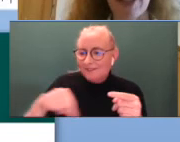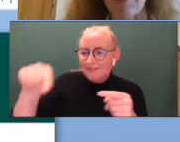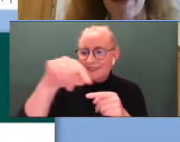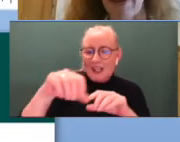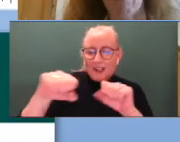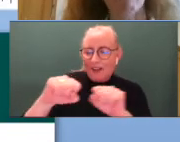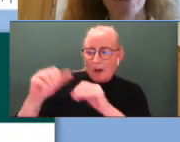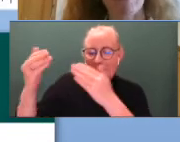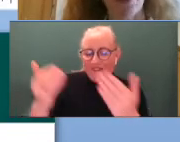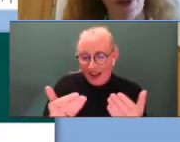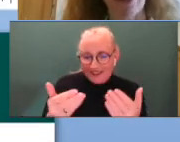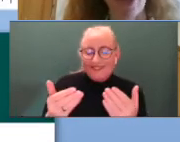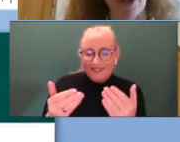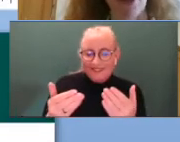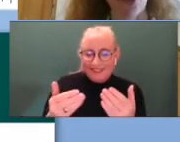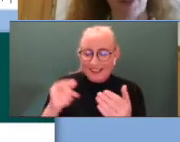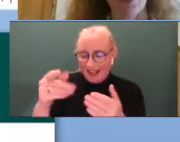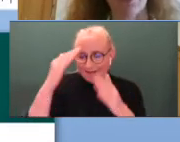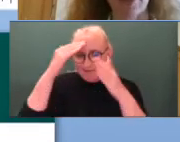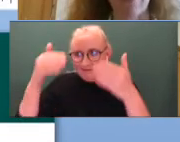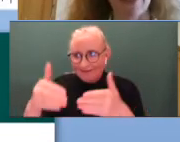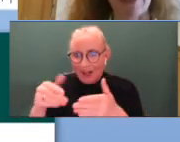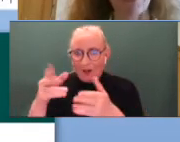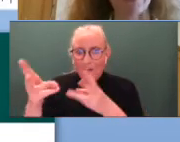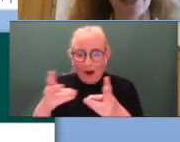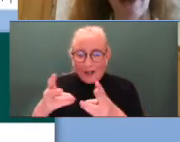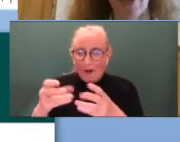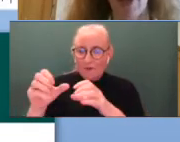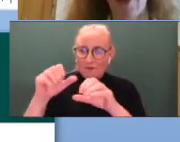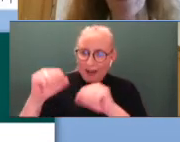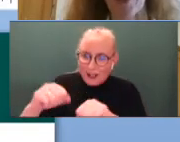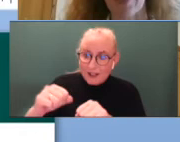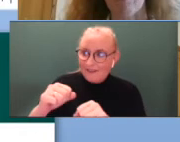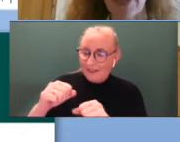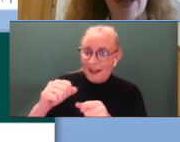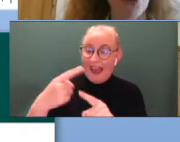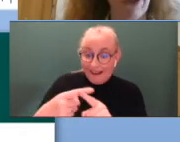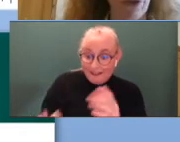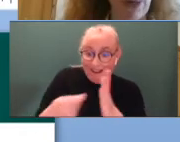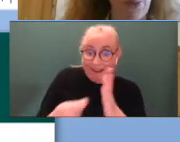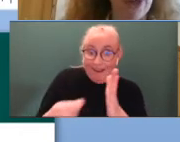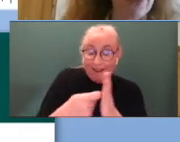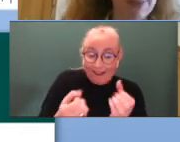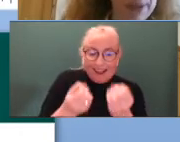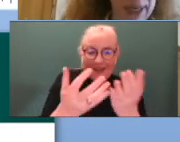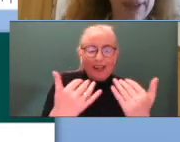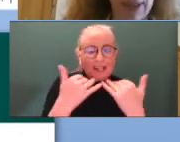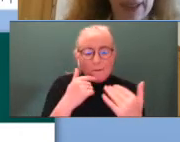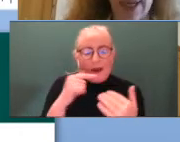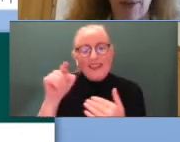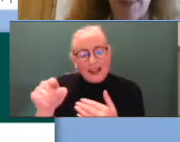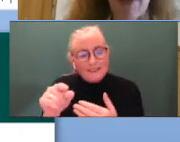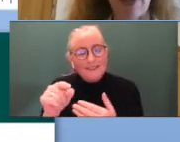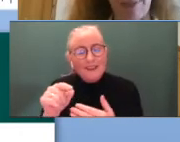they're to the pin of their collar in terms of the work and the pressures we put on the services, but data really helps to inform our work. This particular